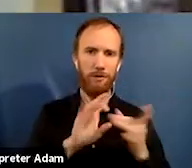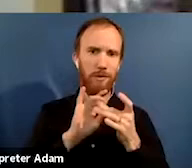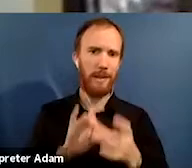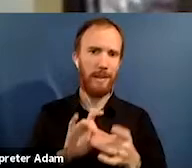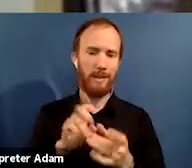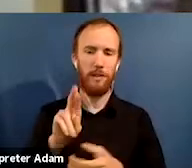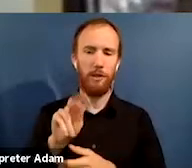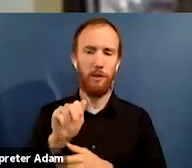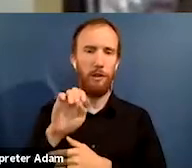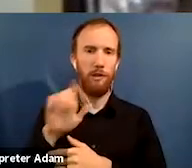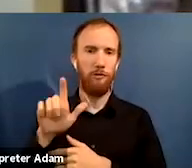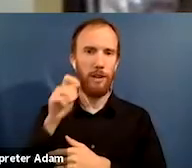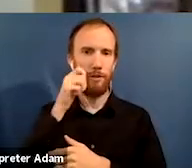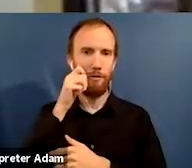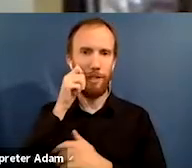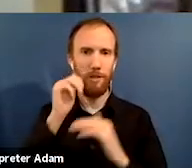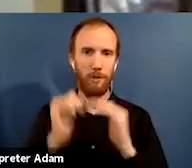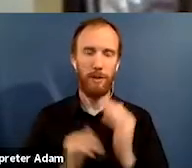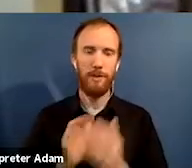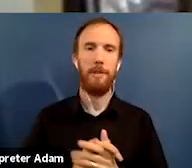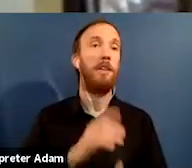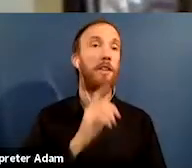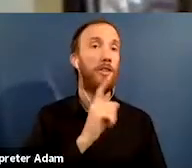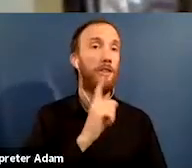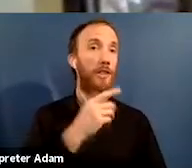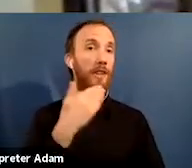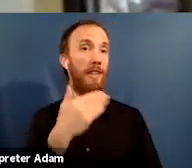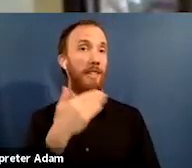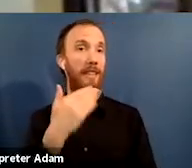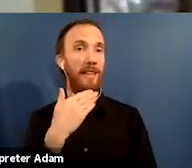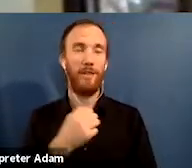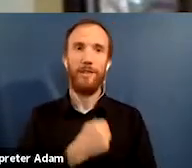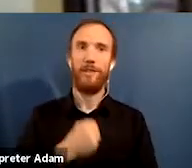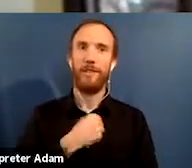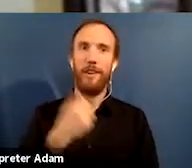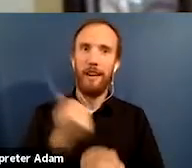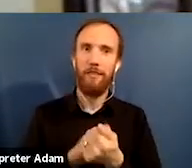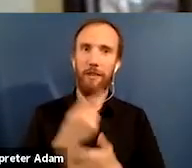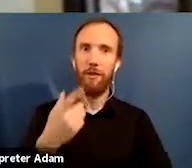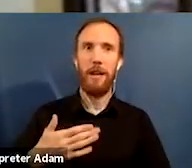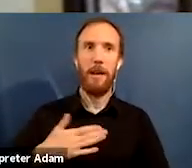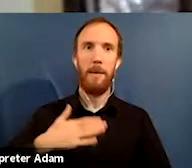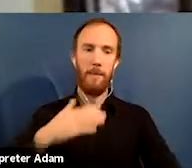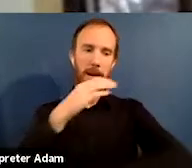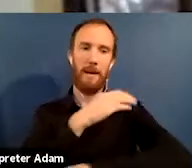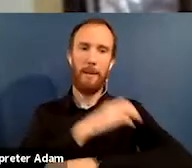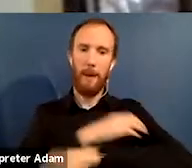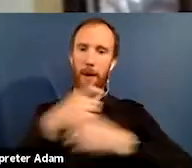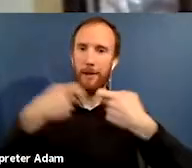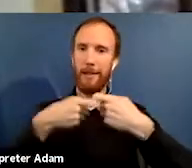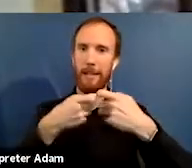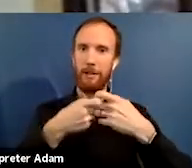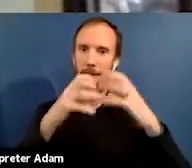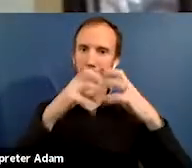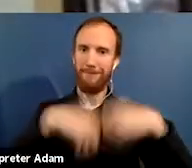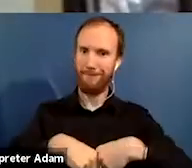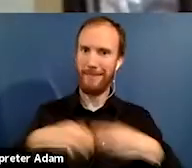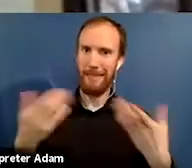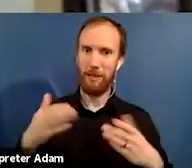Sure, thank you. And apologies, everyone. The power went off at my house, and now I'm back here on my laptop. Excuse